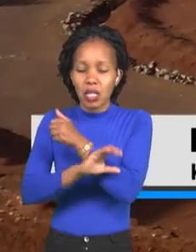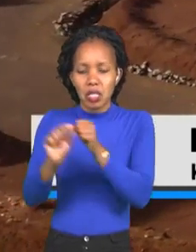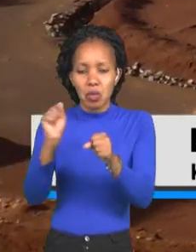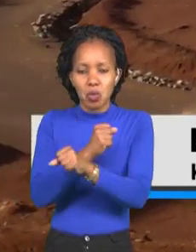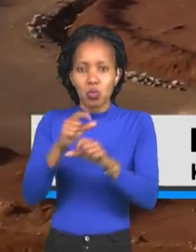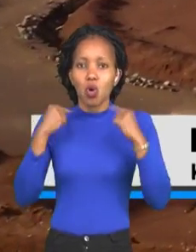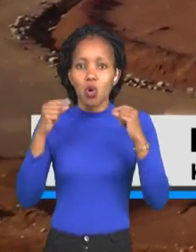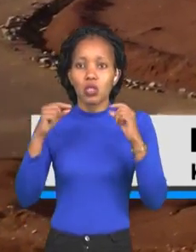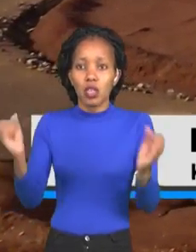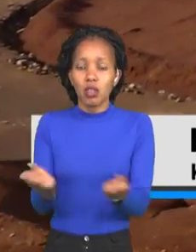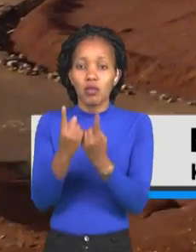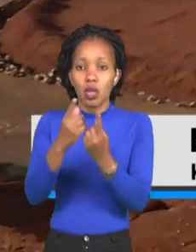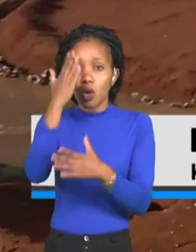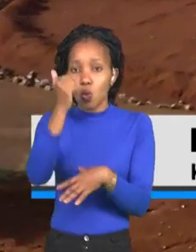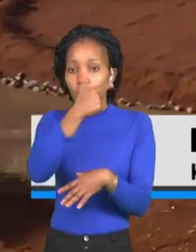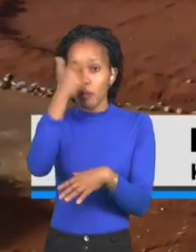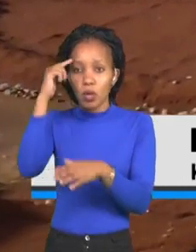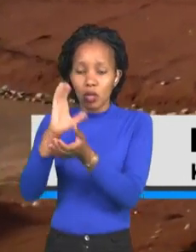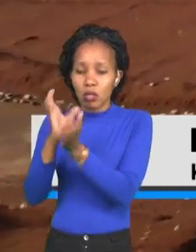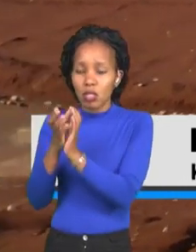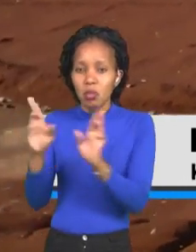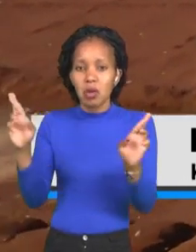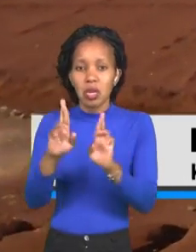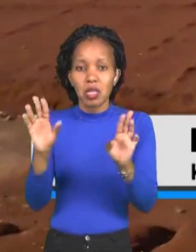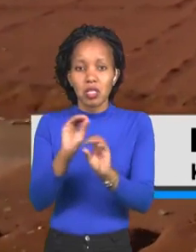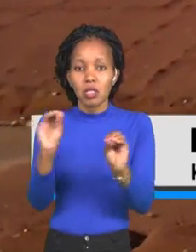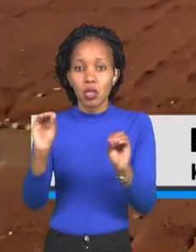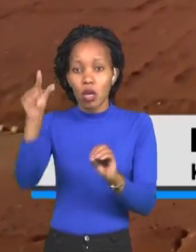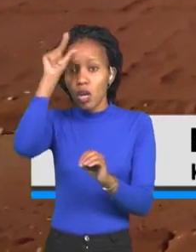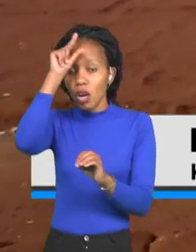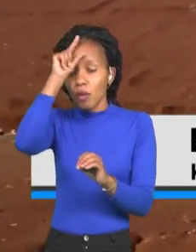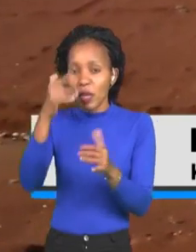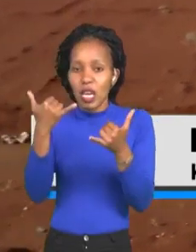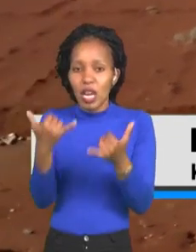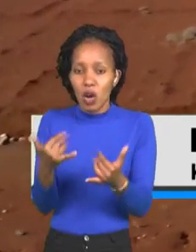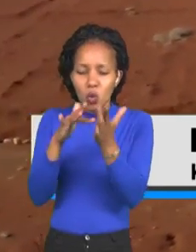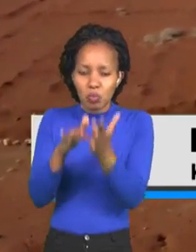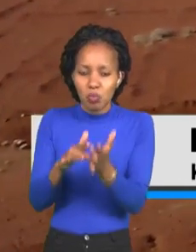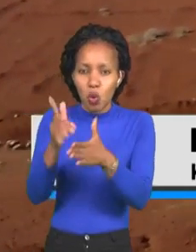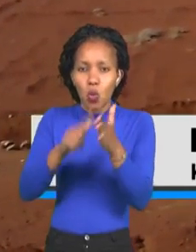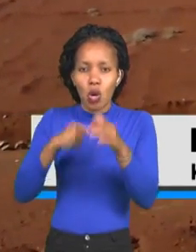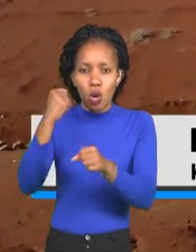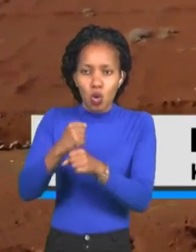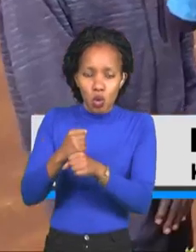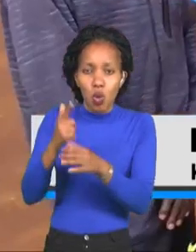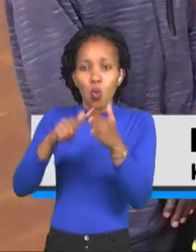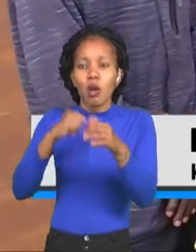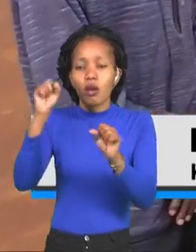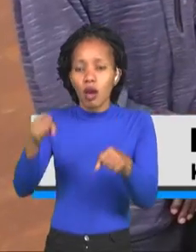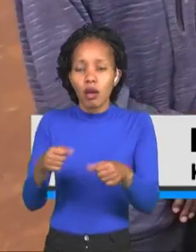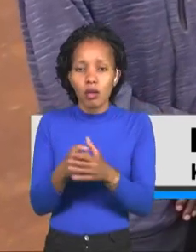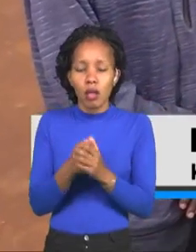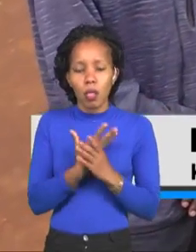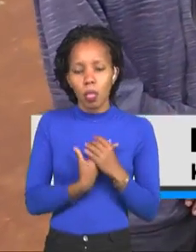position to host the event as the stadiums were not ready in time. The government insists, however, that it is doing what it can.